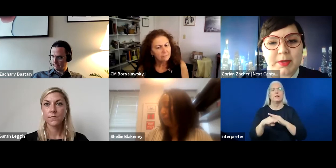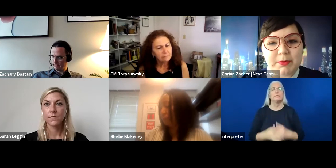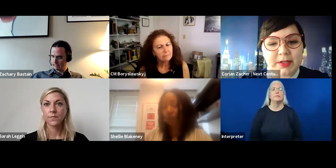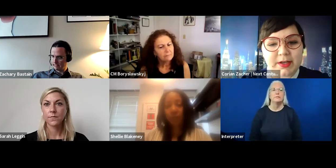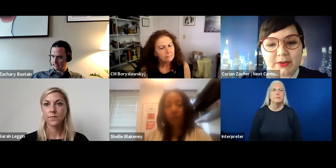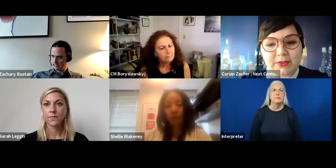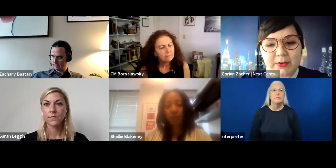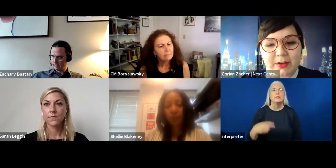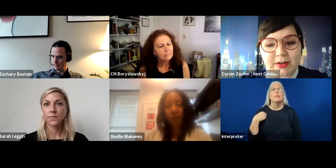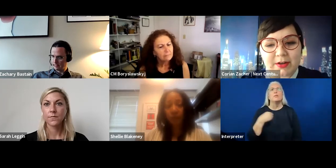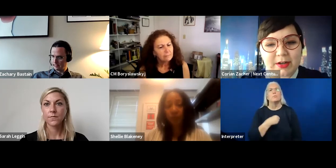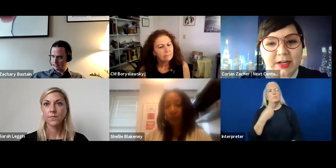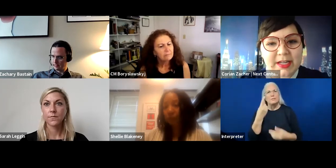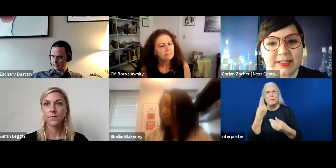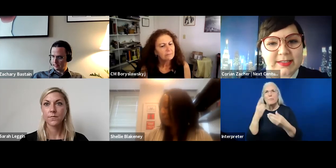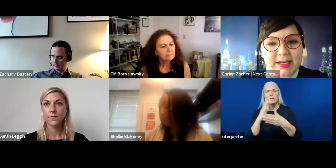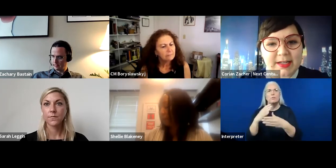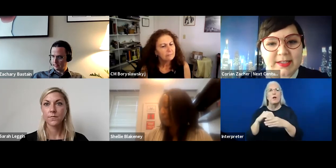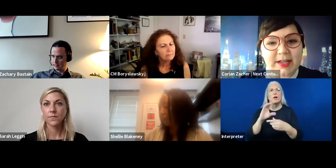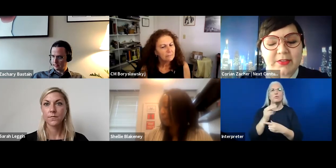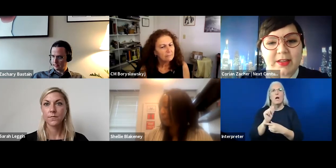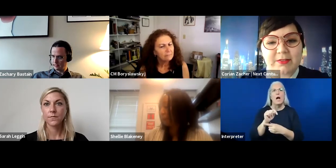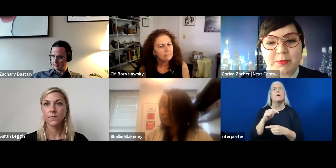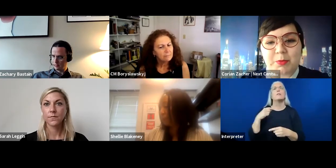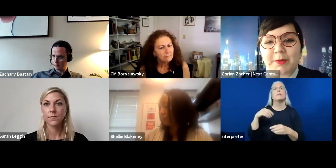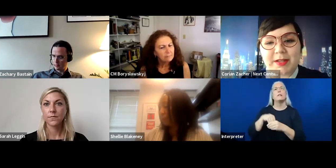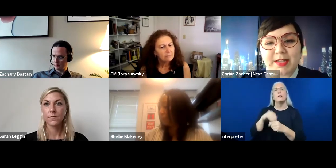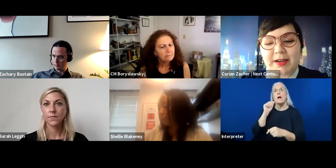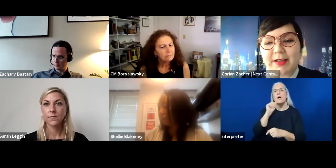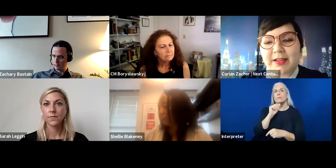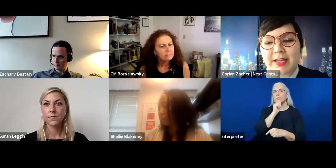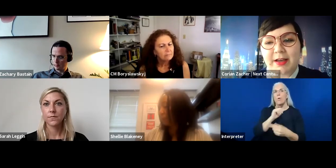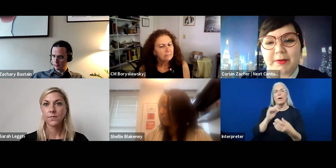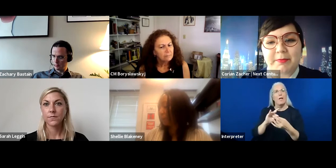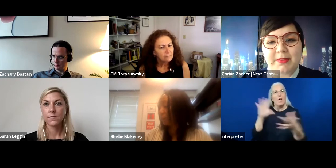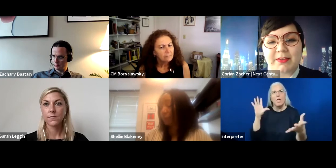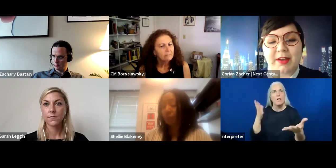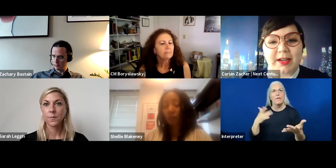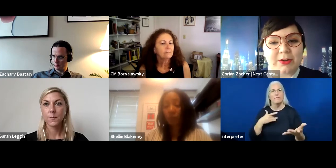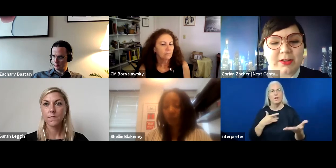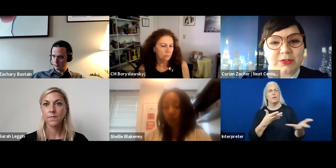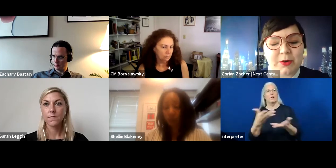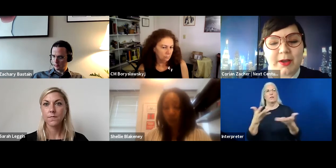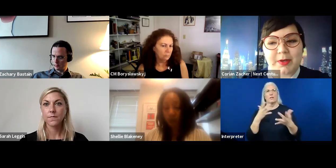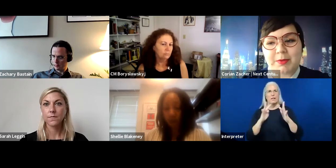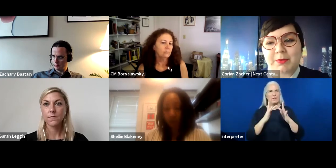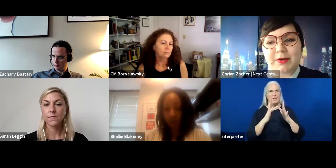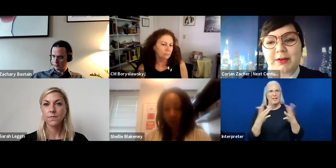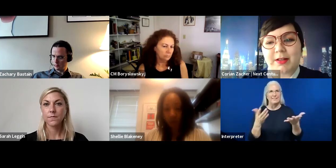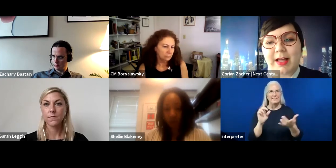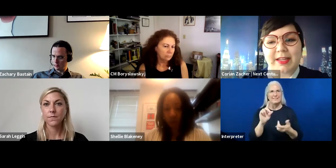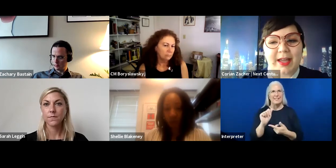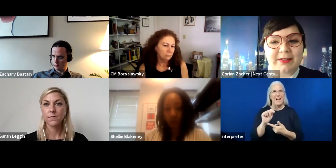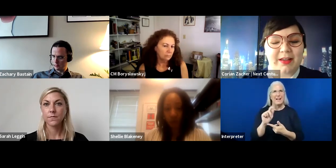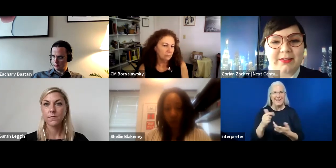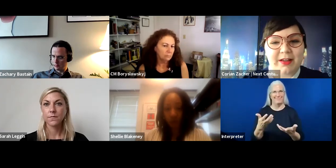that people in Arizona are disconnected and that the broadband data doesn't accurately show how many people